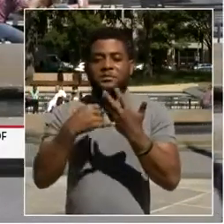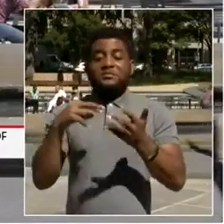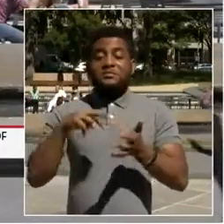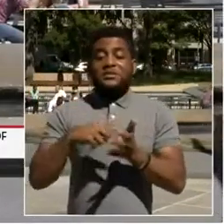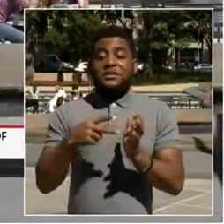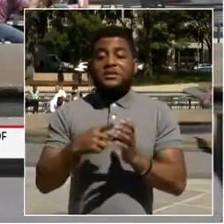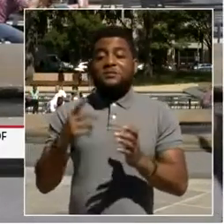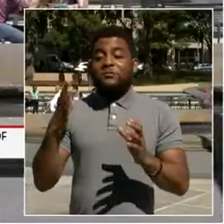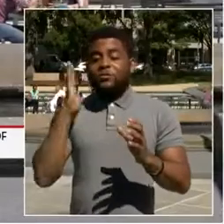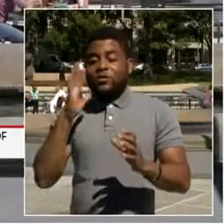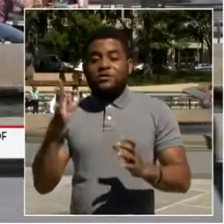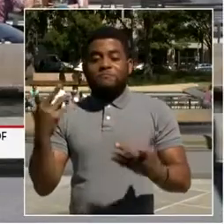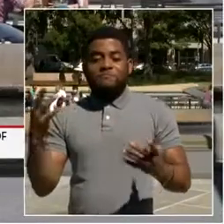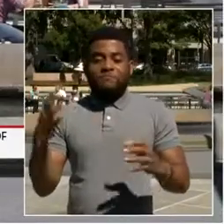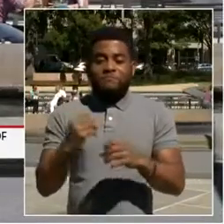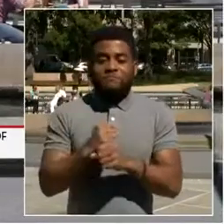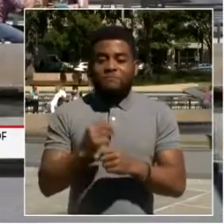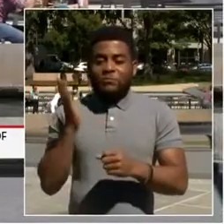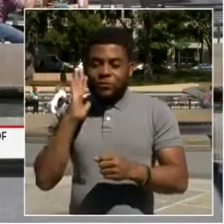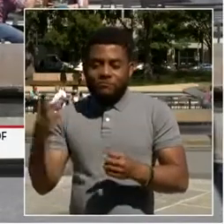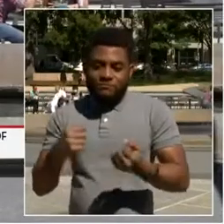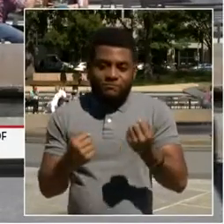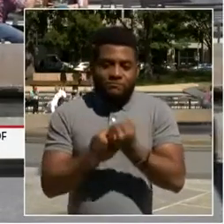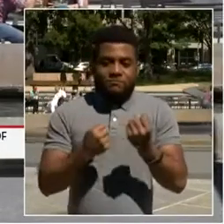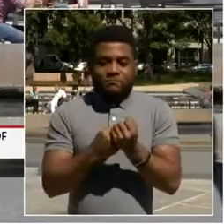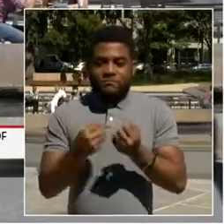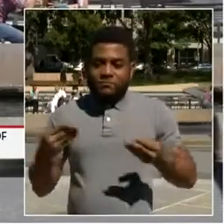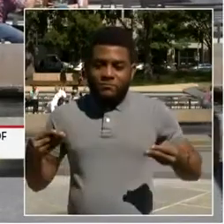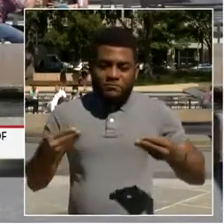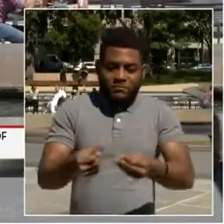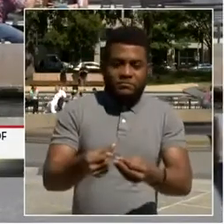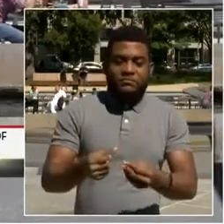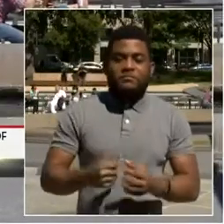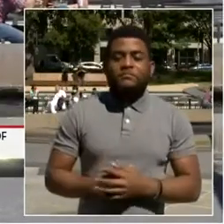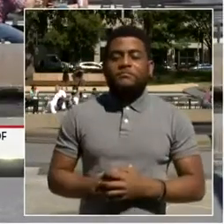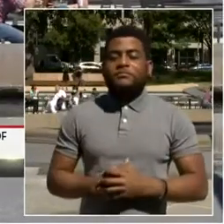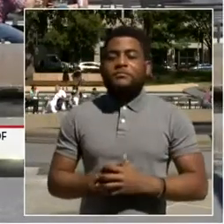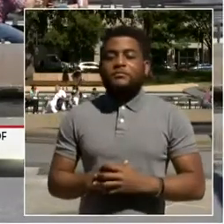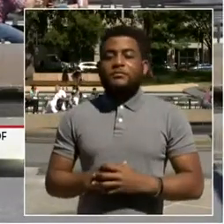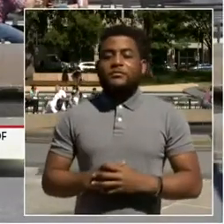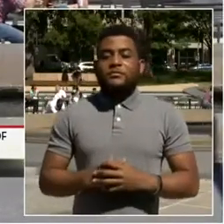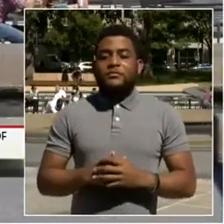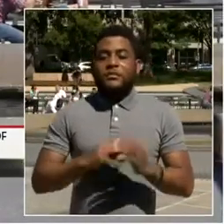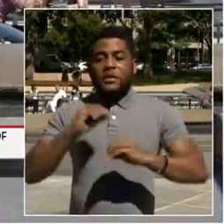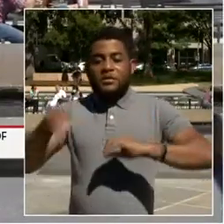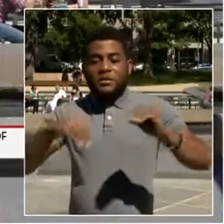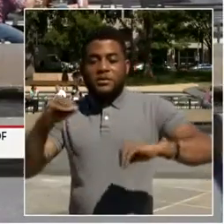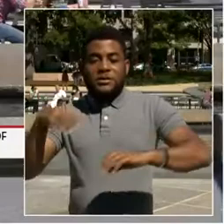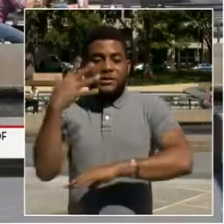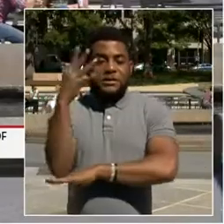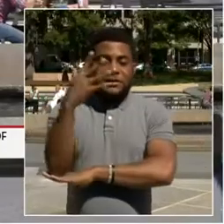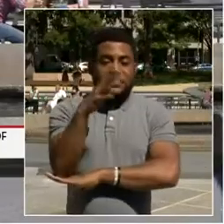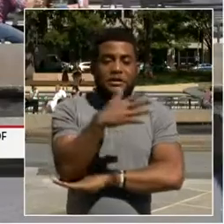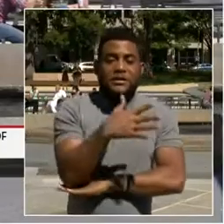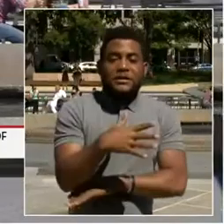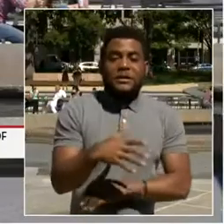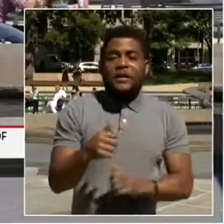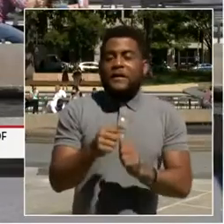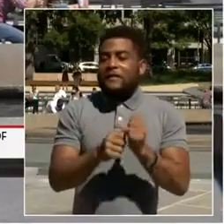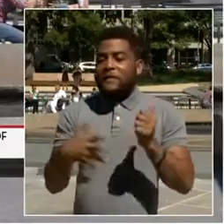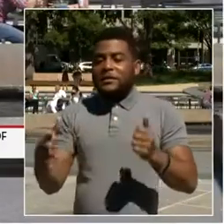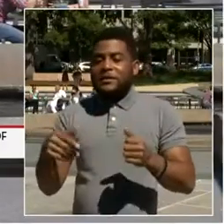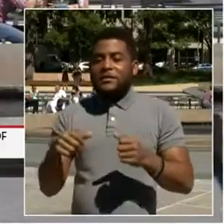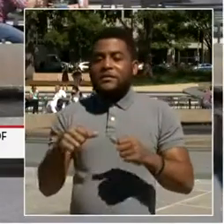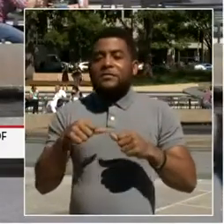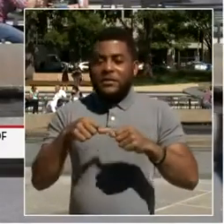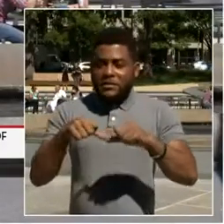Their backing through the Downtown DC Foundation will help ensure our plantings, turf, and trees are well maintained year-round, and